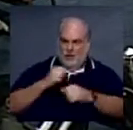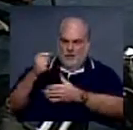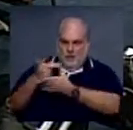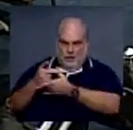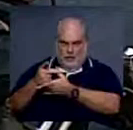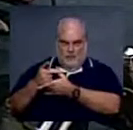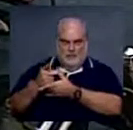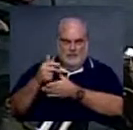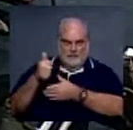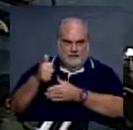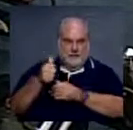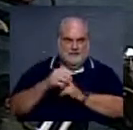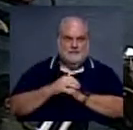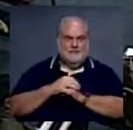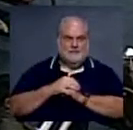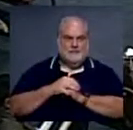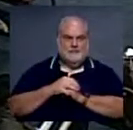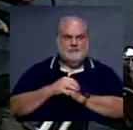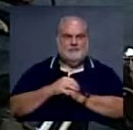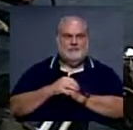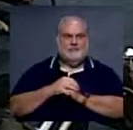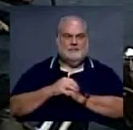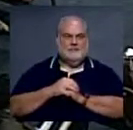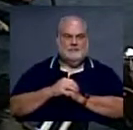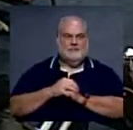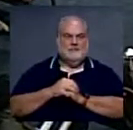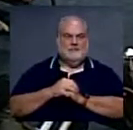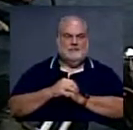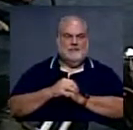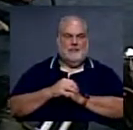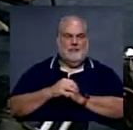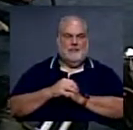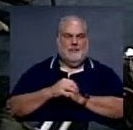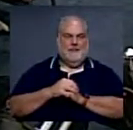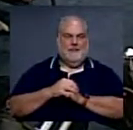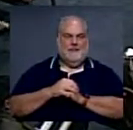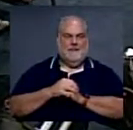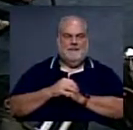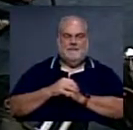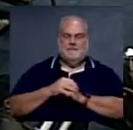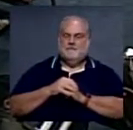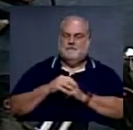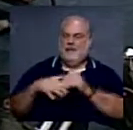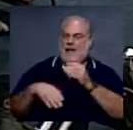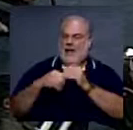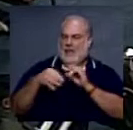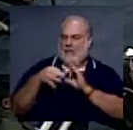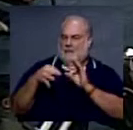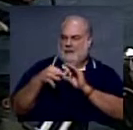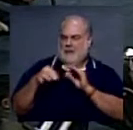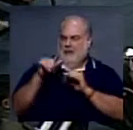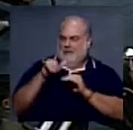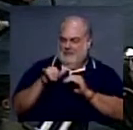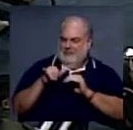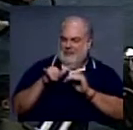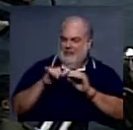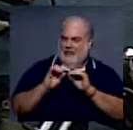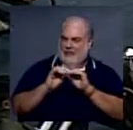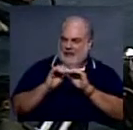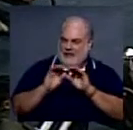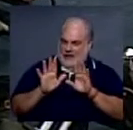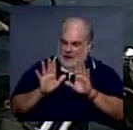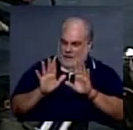you. The outside area was closed. But Director Hendricks, just to be clear, that's